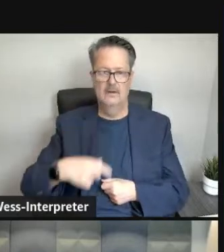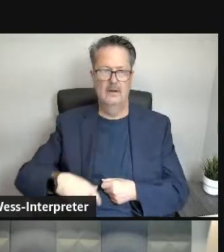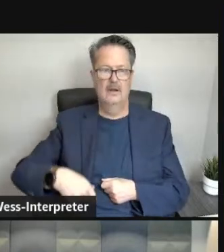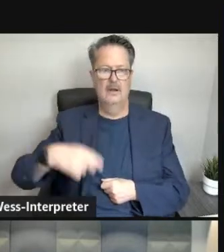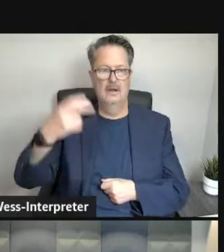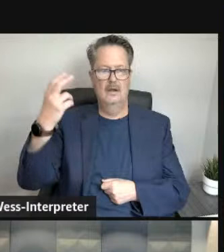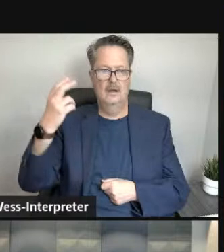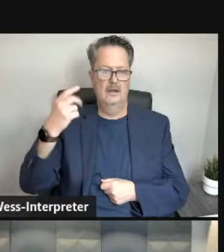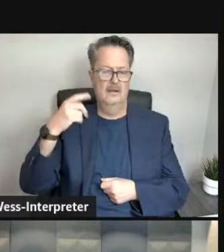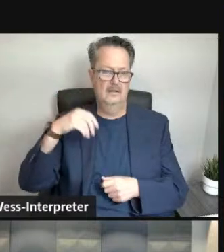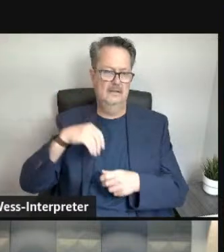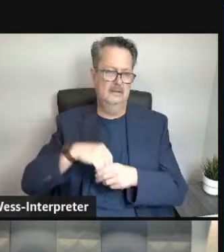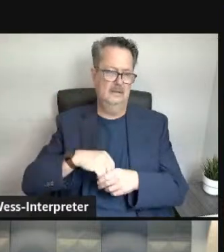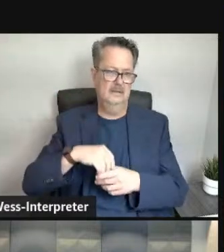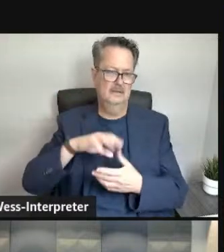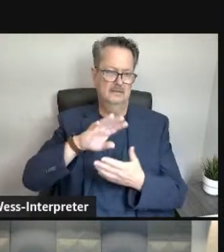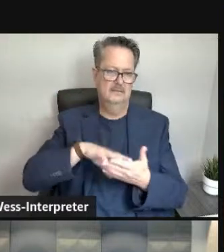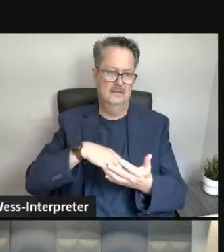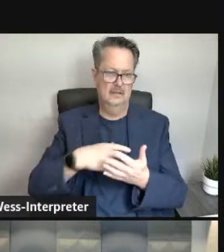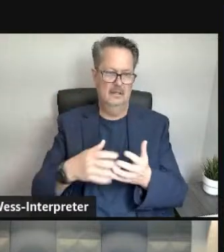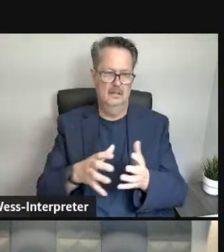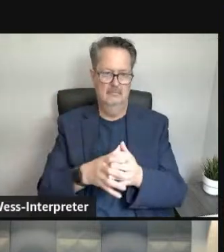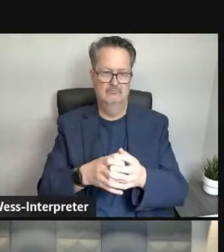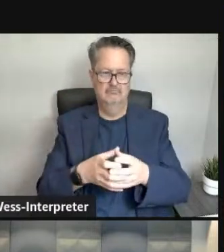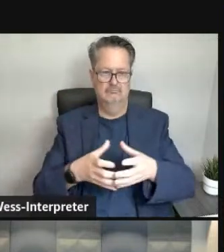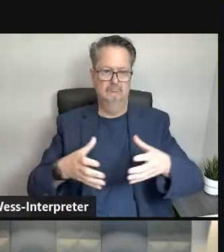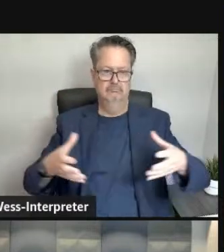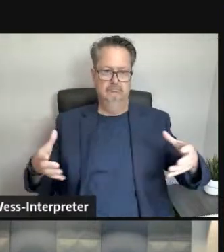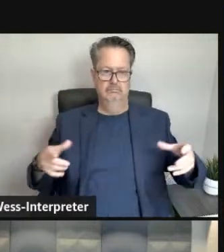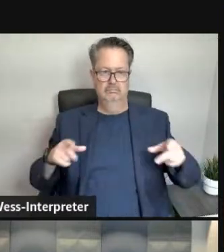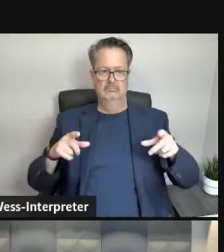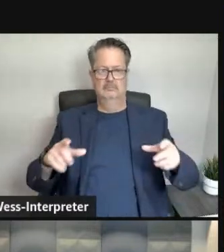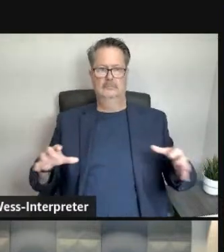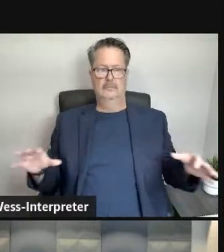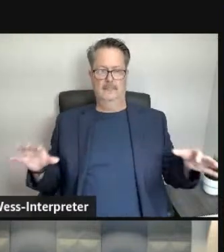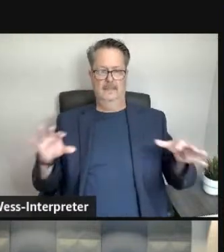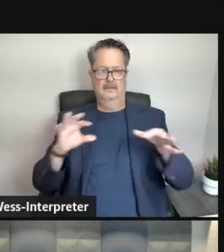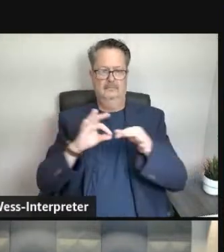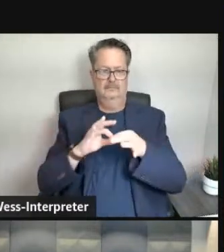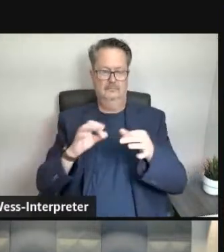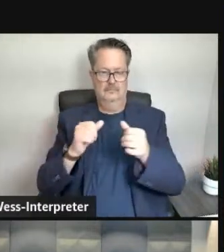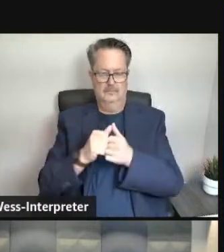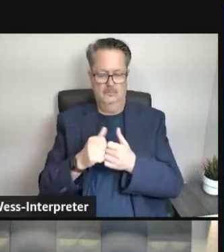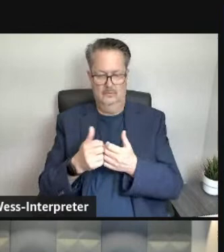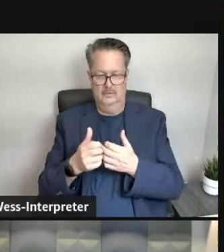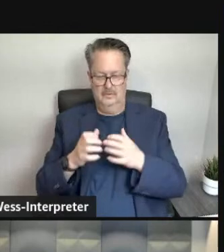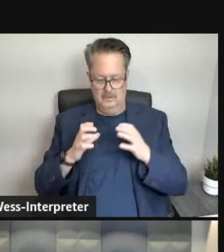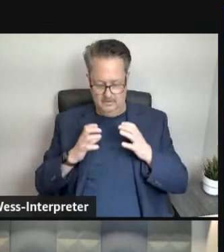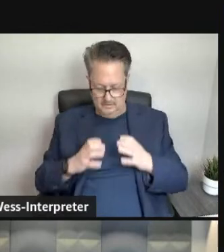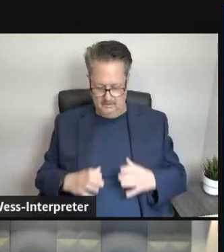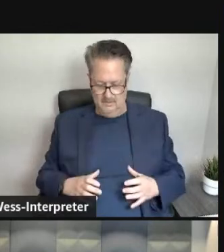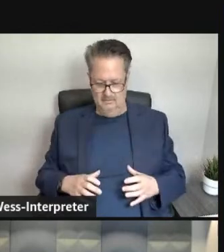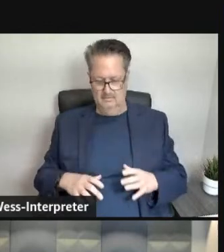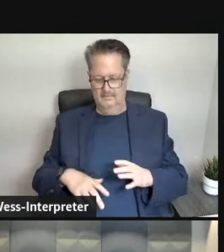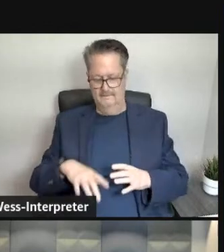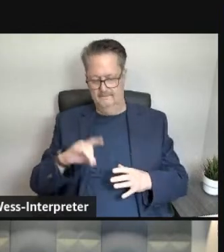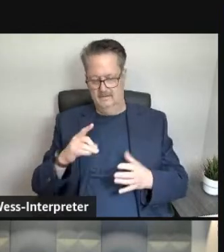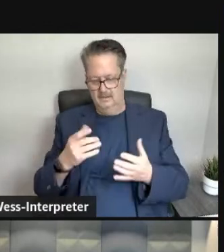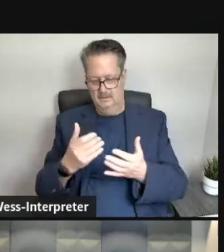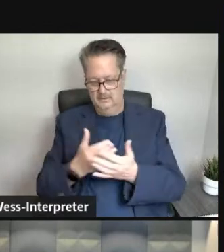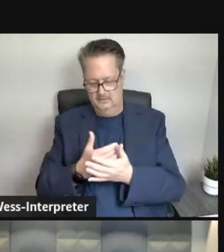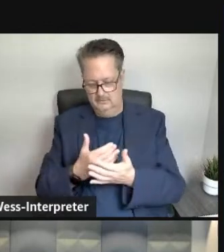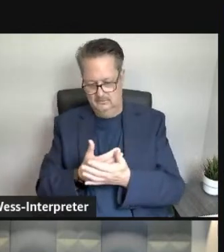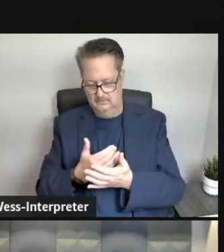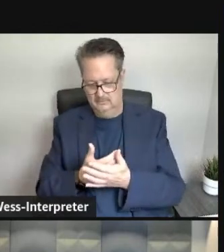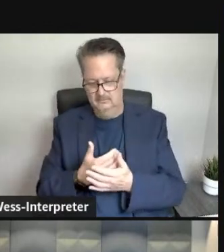and scalability. But during the engagement with our clients, we find some new requirements and challenges